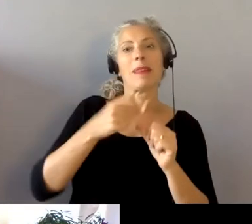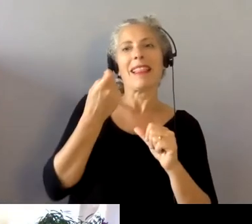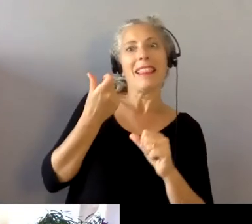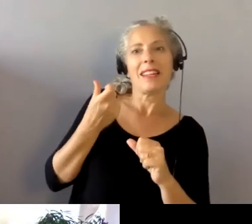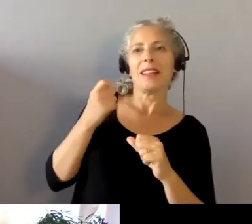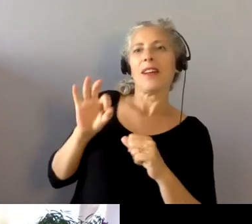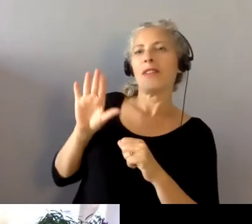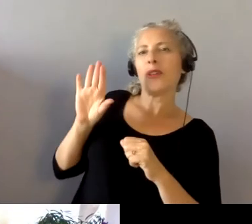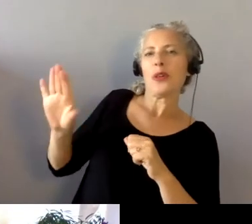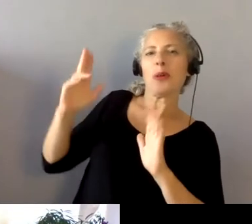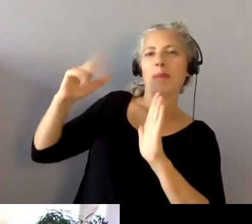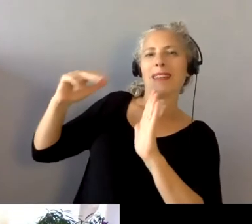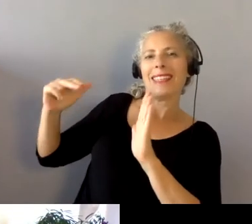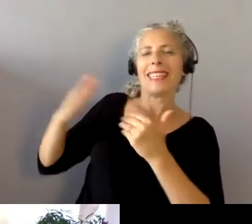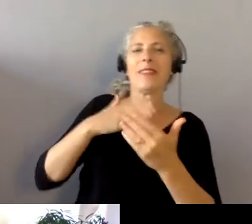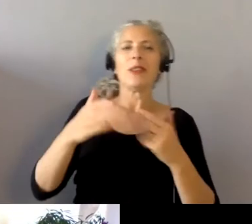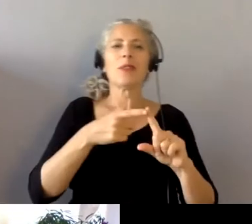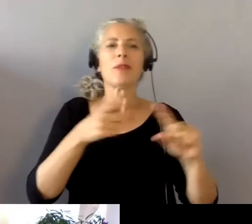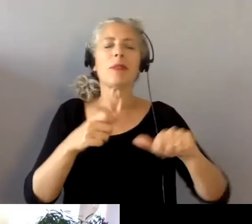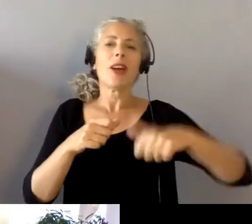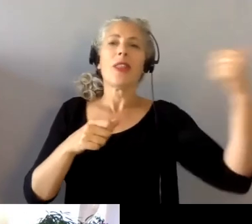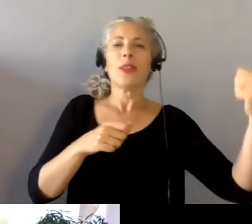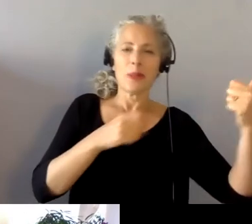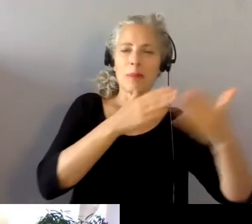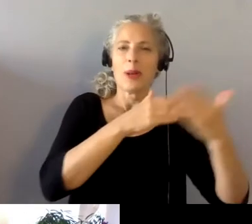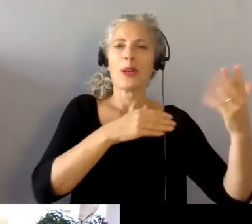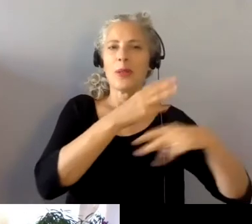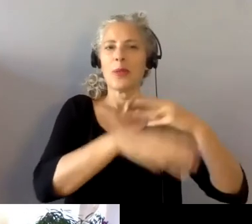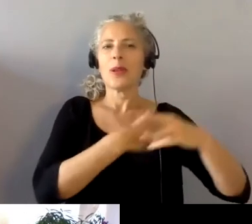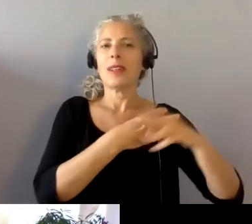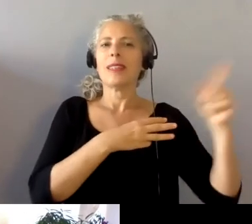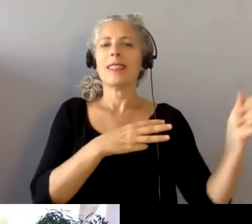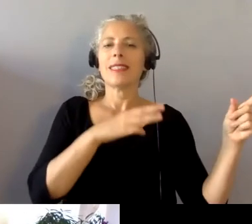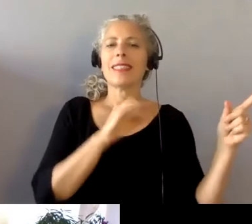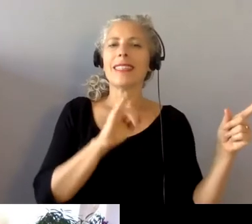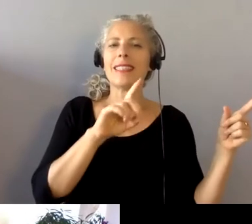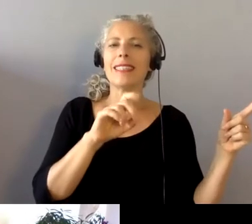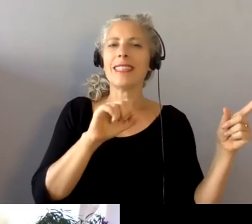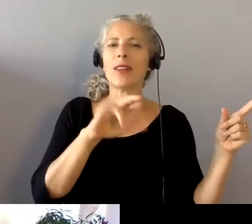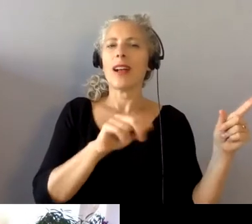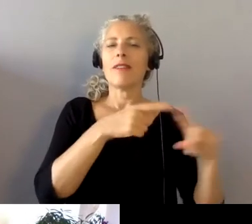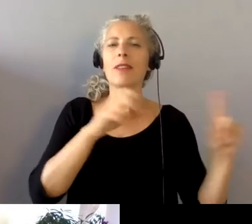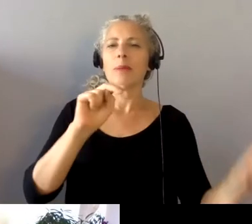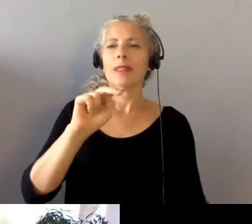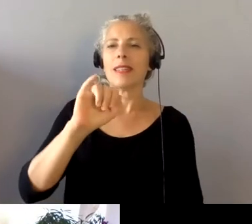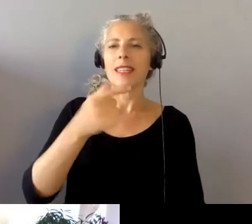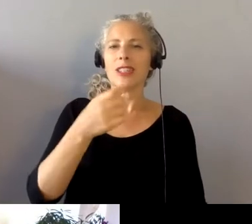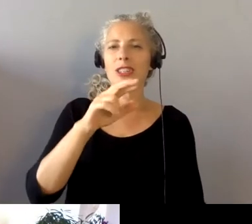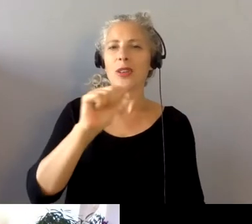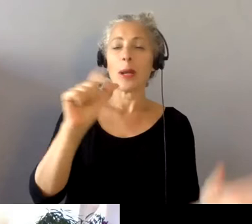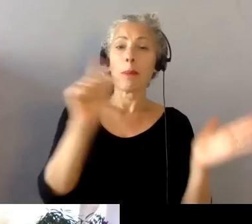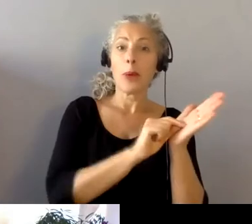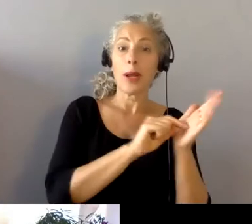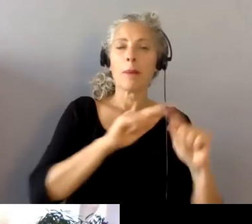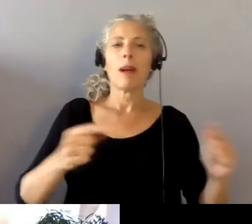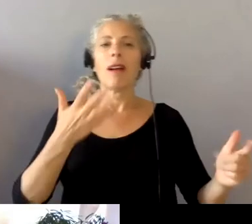Mehretu painting, even though it comes from the other side. It's an Adira from Nigeria print, but multicolored